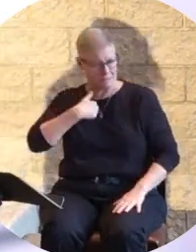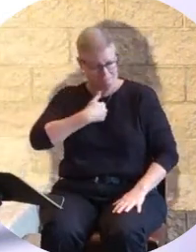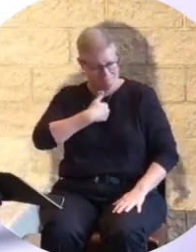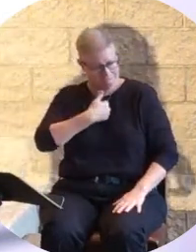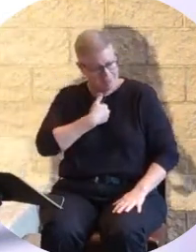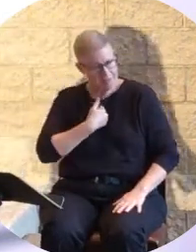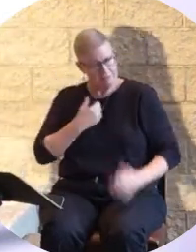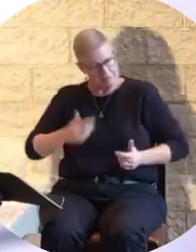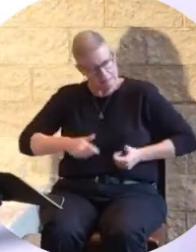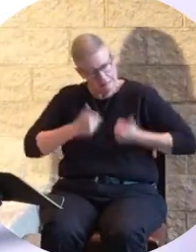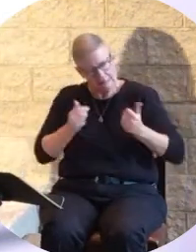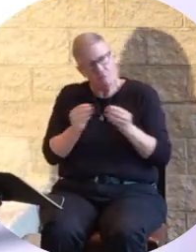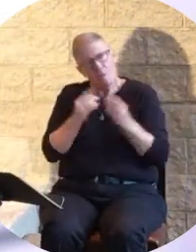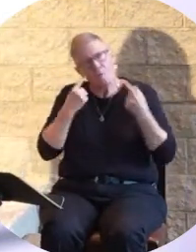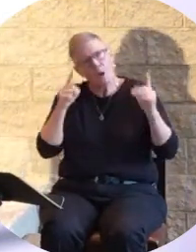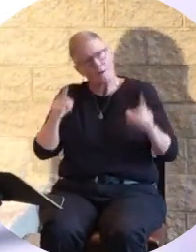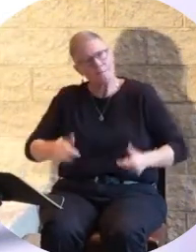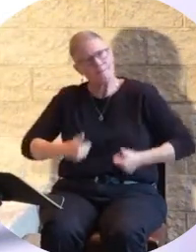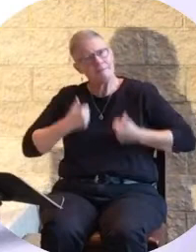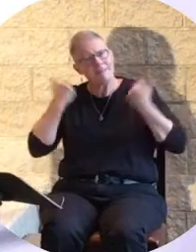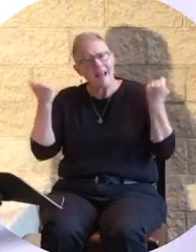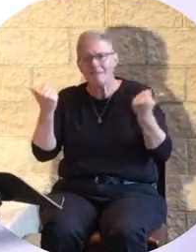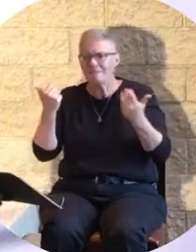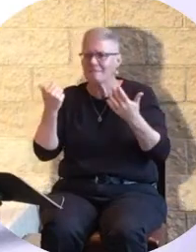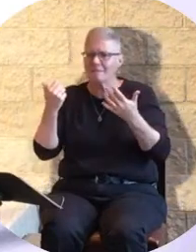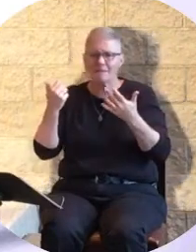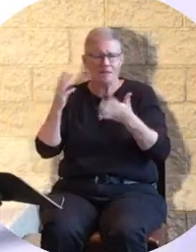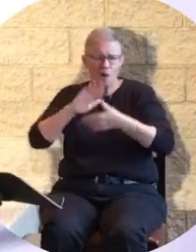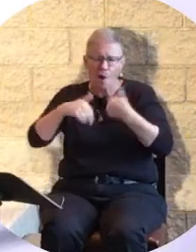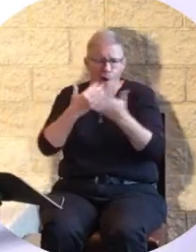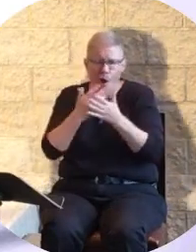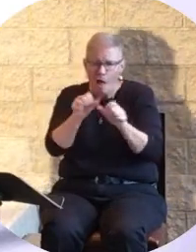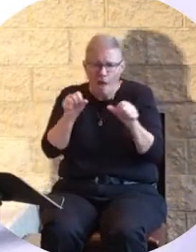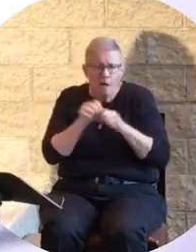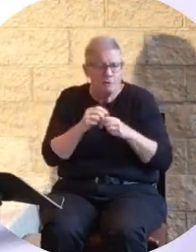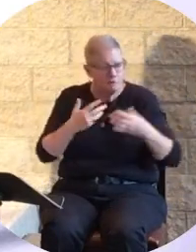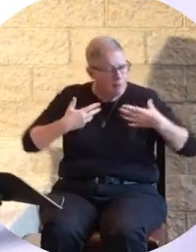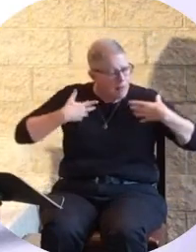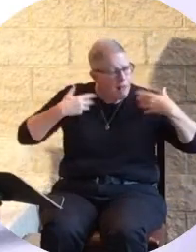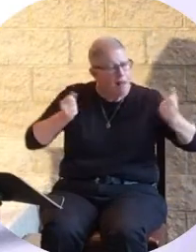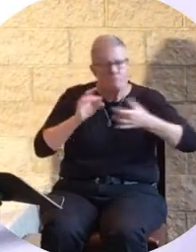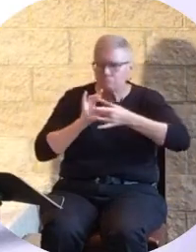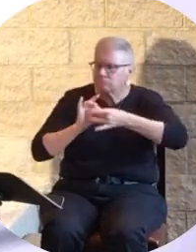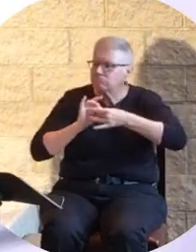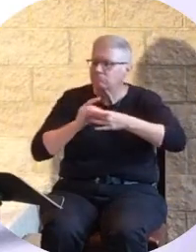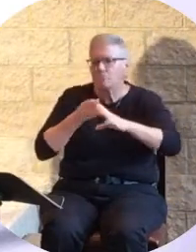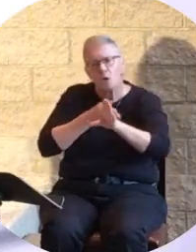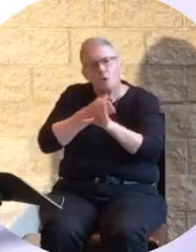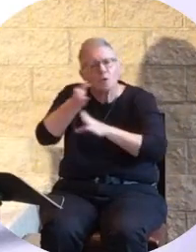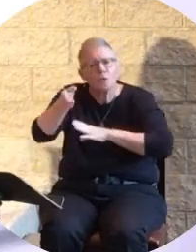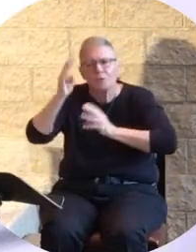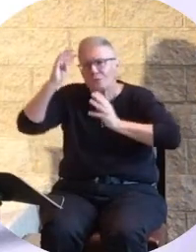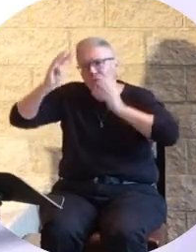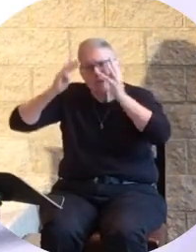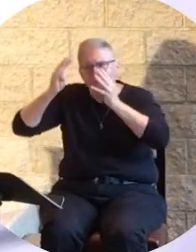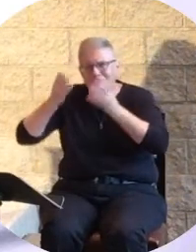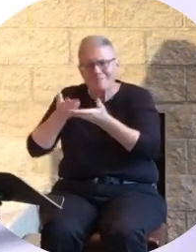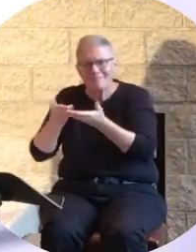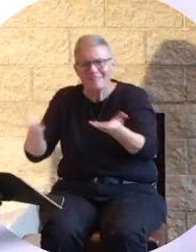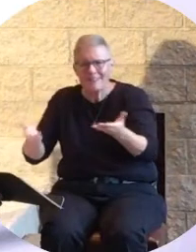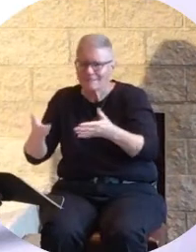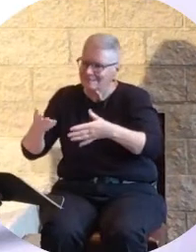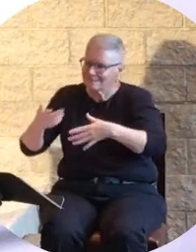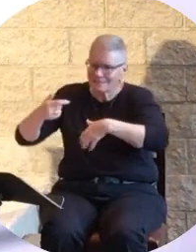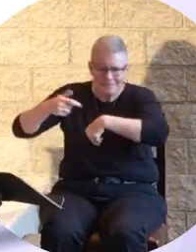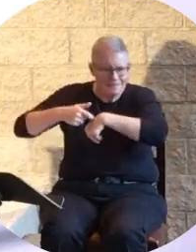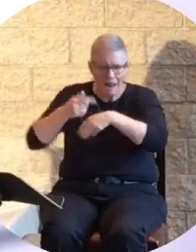life, health, relationship, career and creative endeavor, time and money freedom.